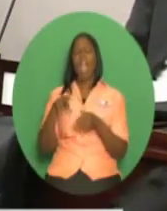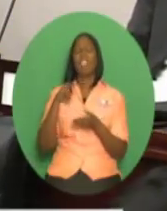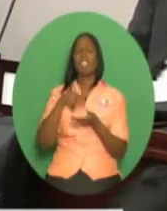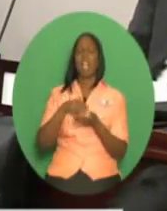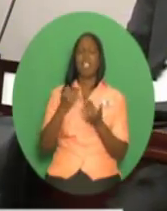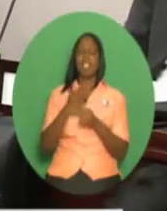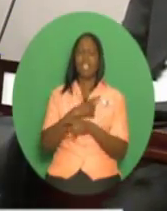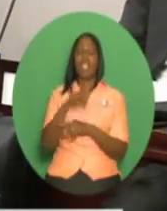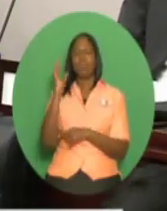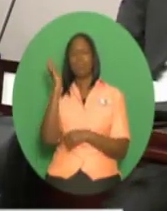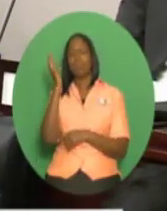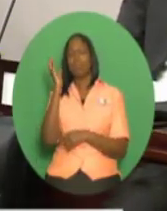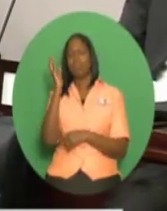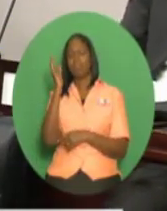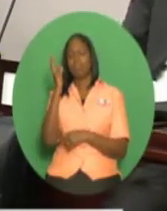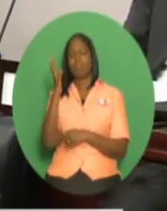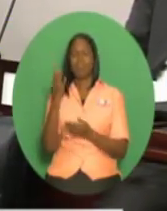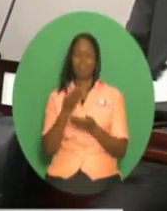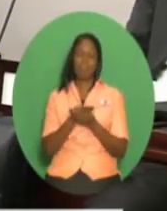sir.